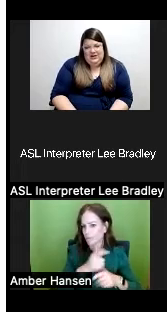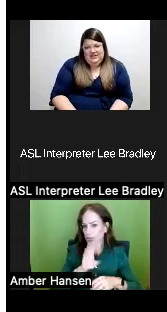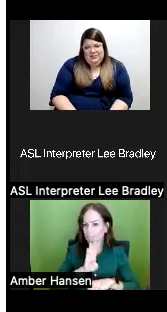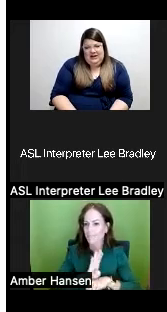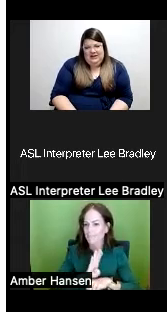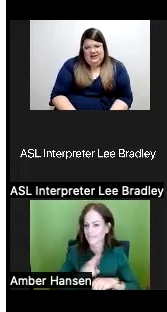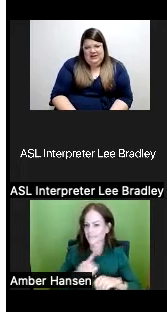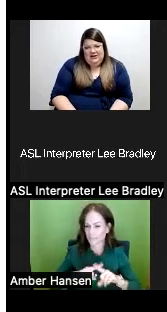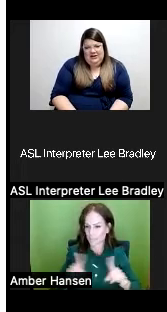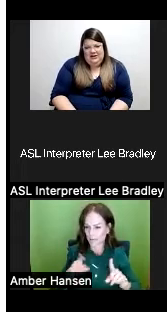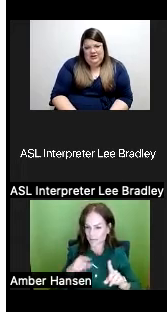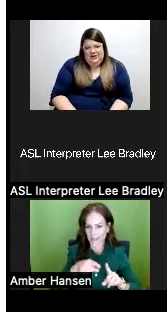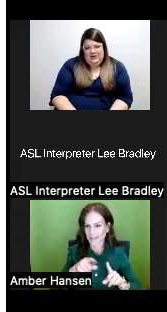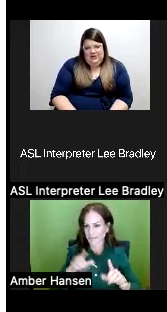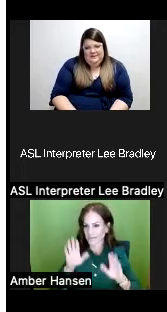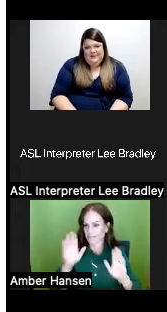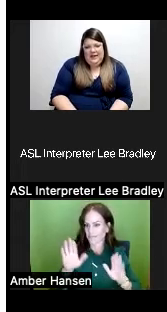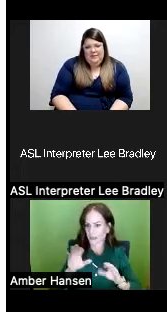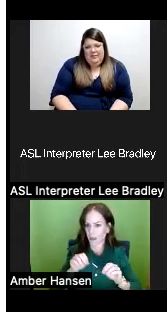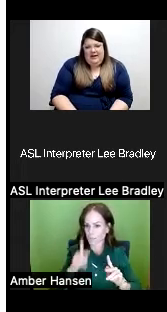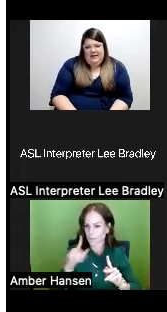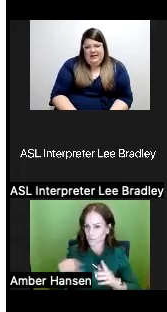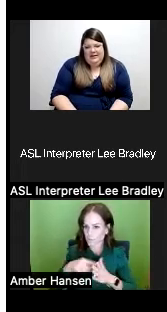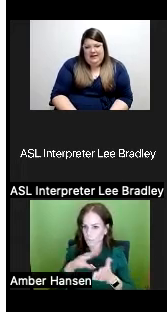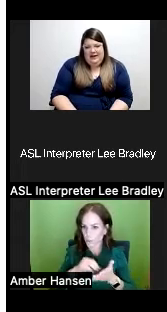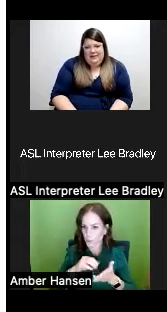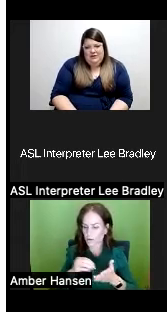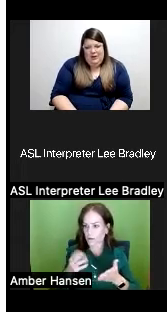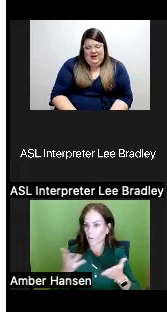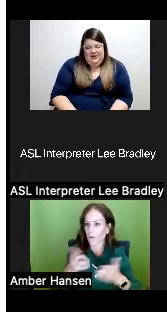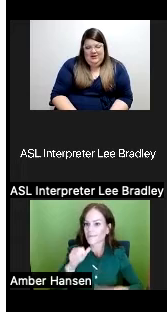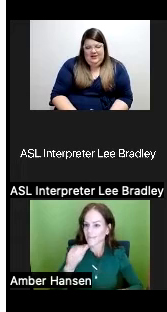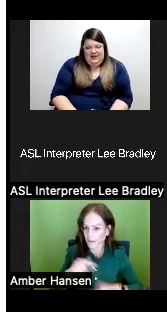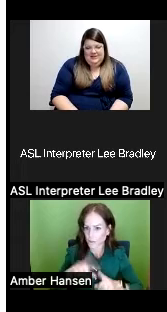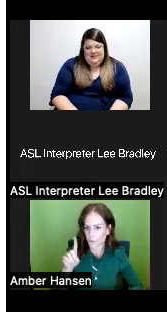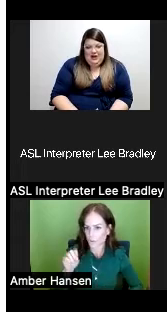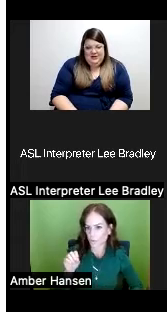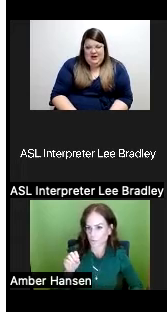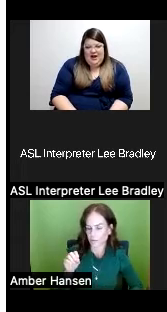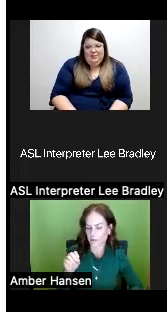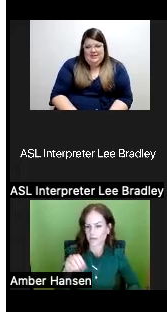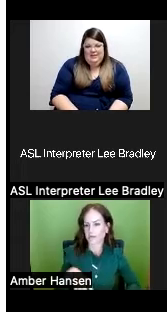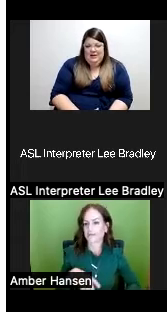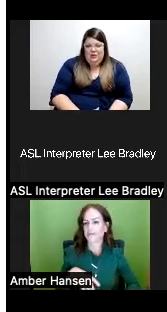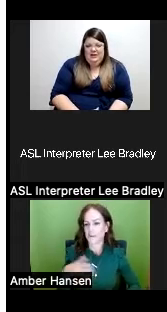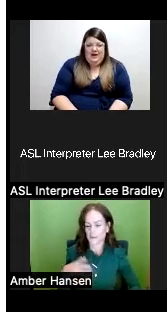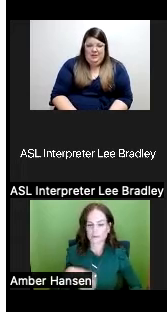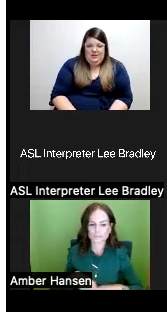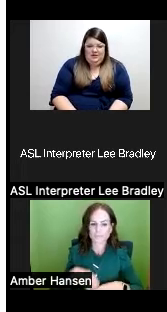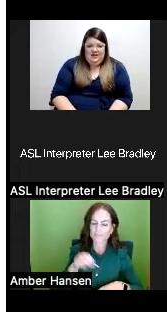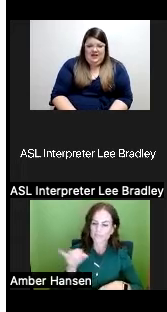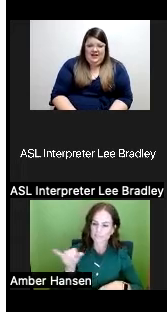situation where you're disciplining your older children, and maybe you don't want your other kids to know what's going on, but it's maybe a really